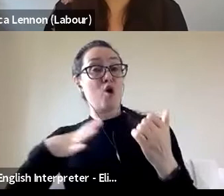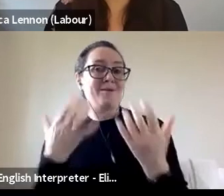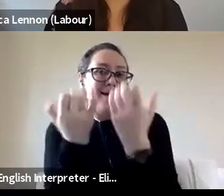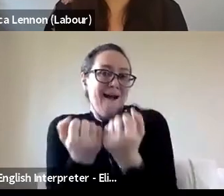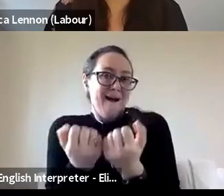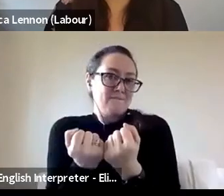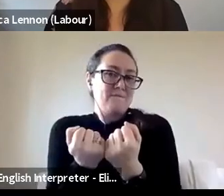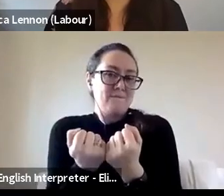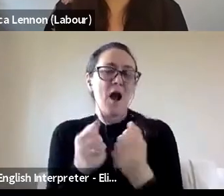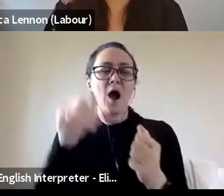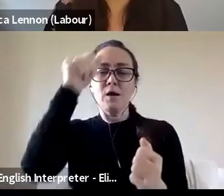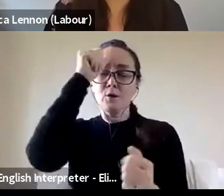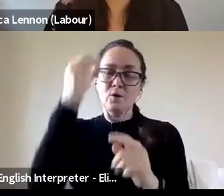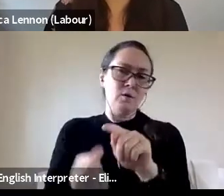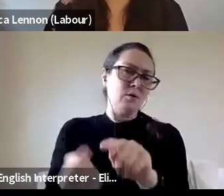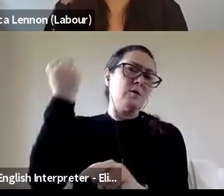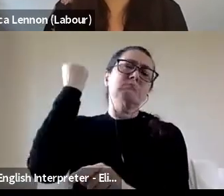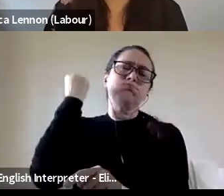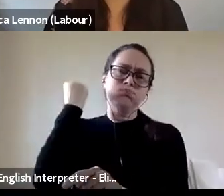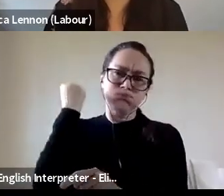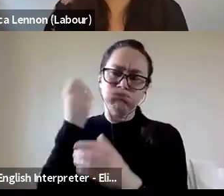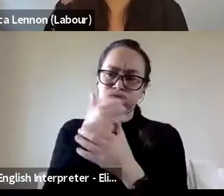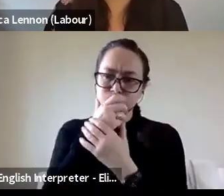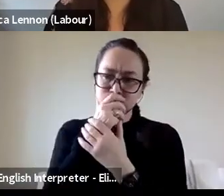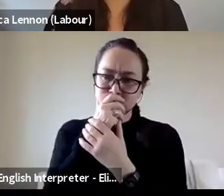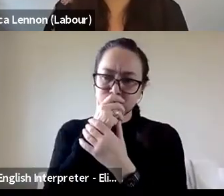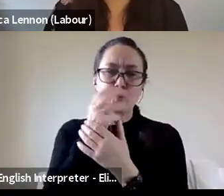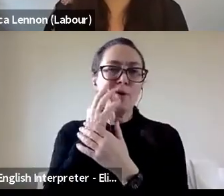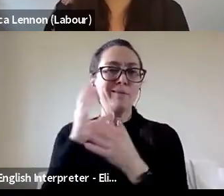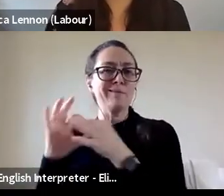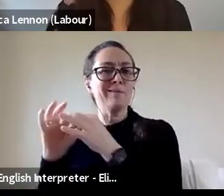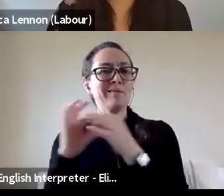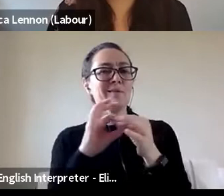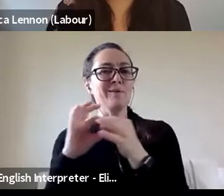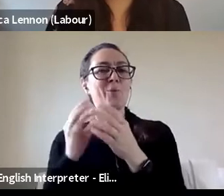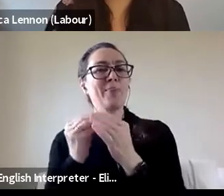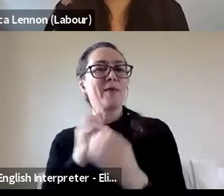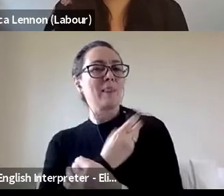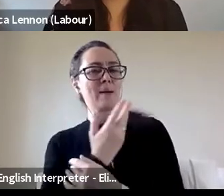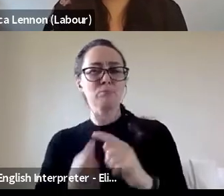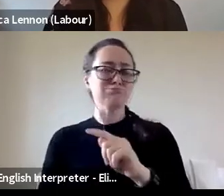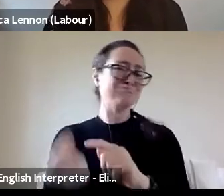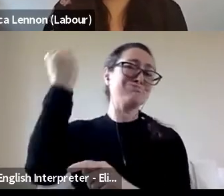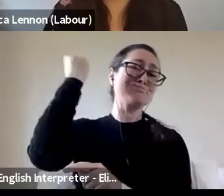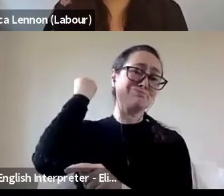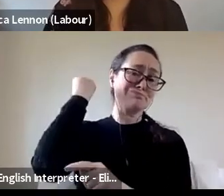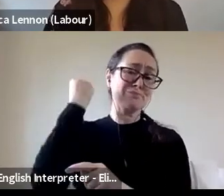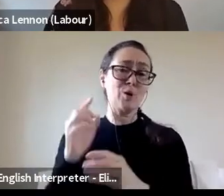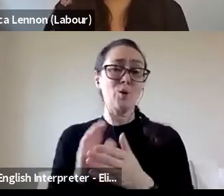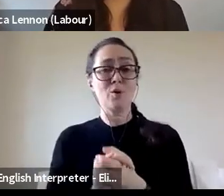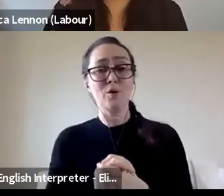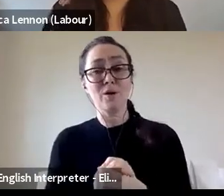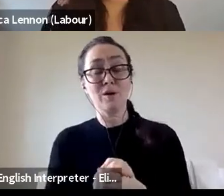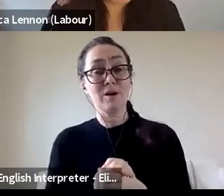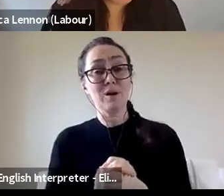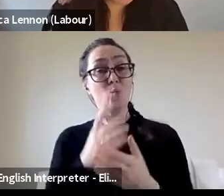I know way back in the, when we were in coalition with Labour for the first 8 years, we came up against a kind of roadblock.